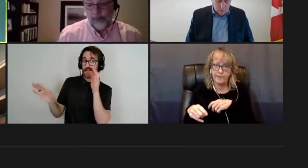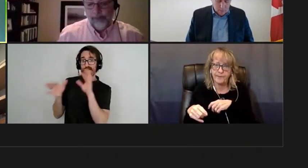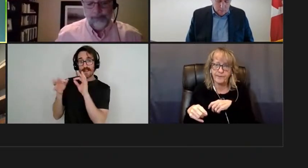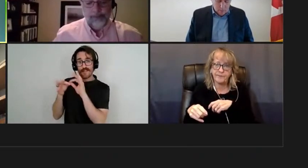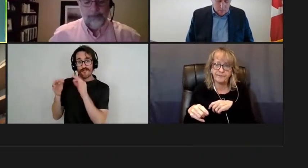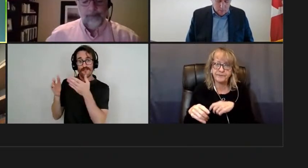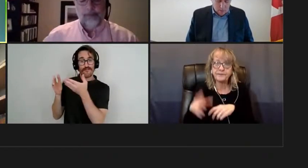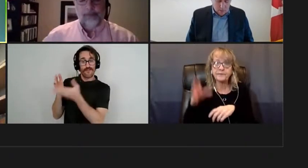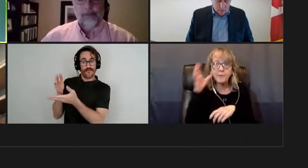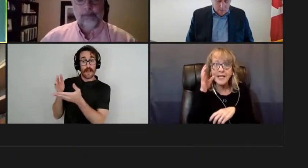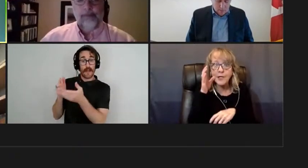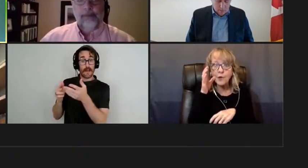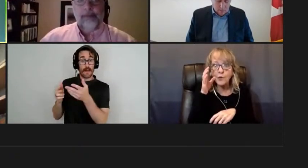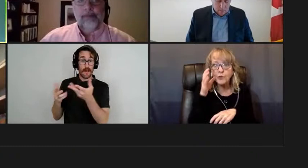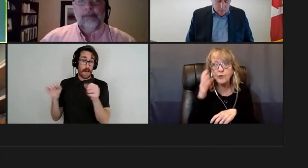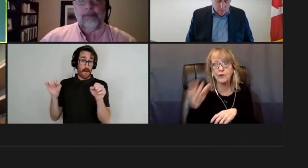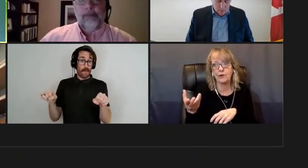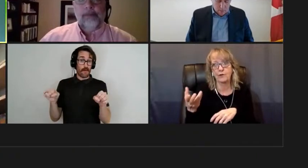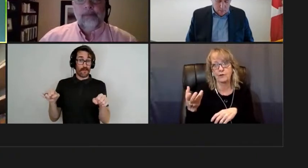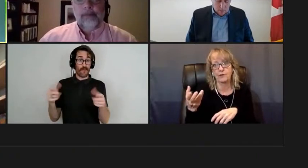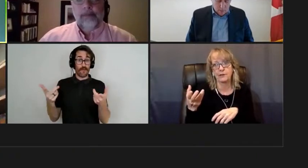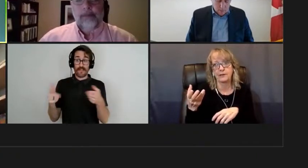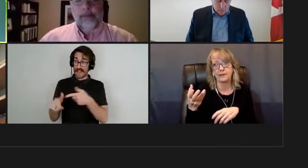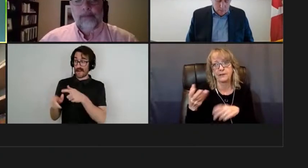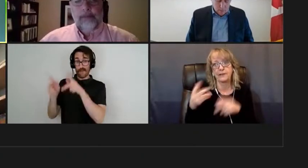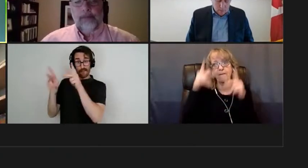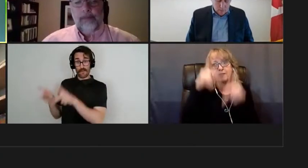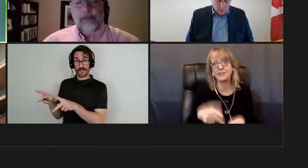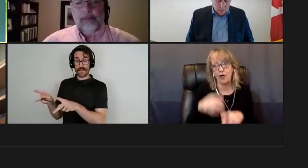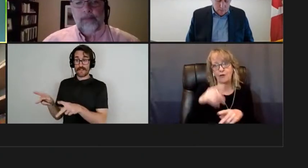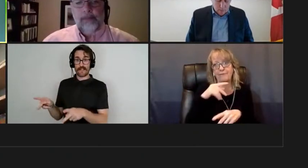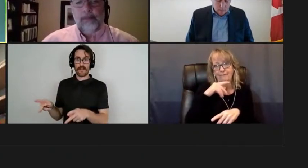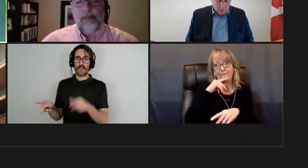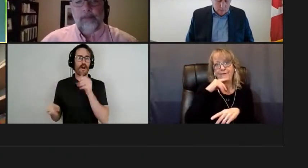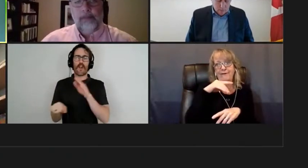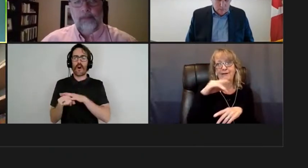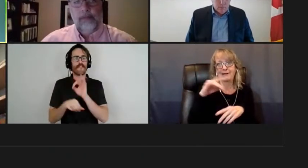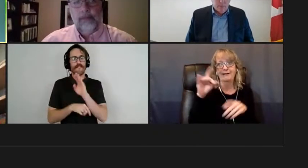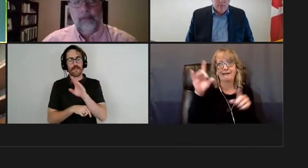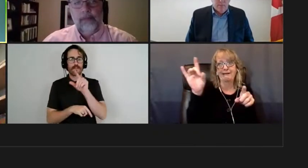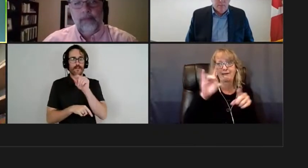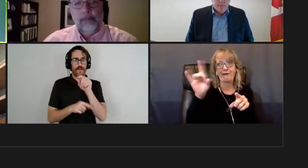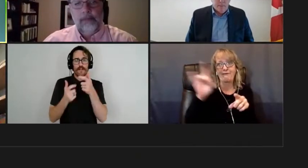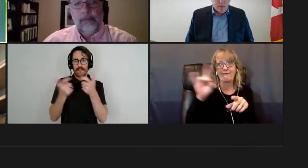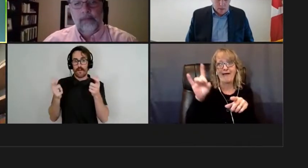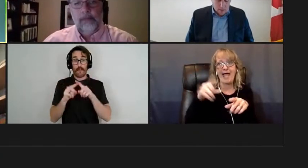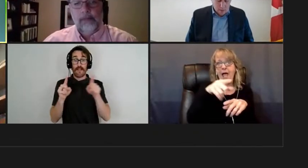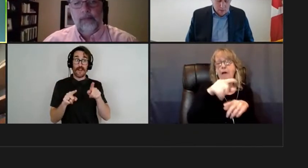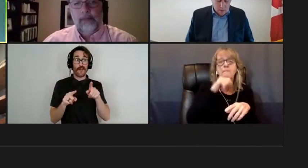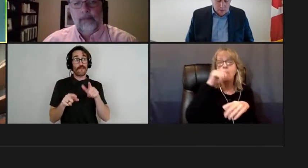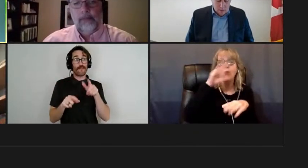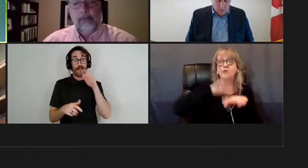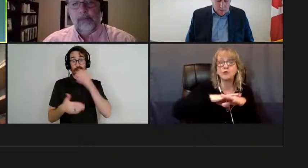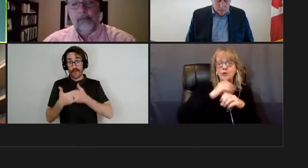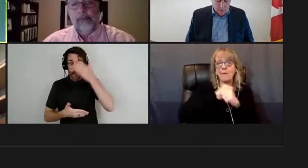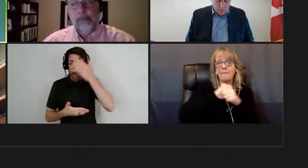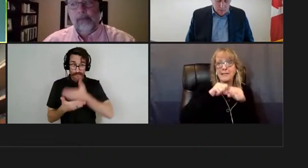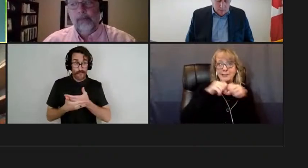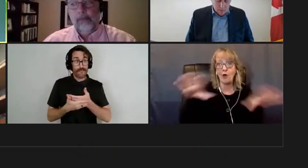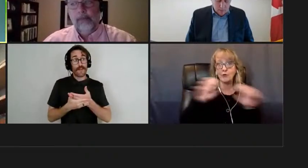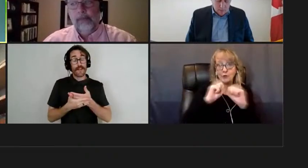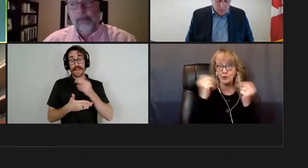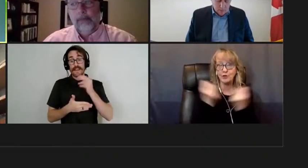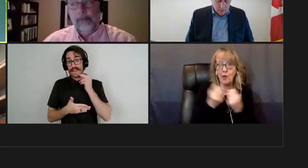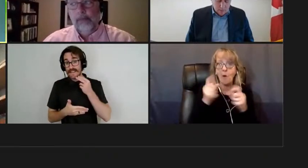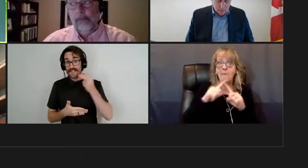or 90 year old may not be on social media, but perhaps their grandchild is, or their son, daughter, niece, nephew, neighbor, and